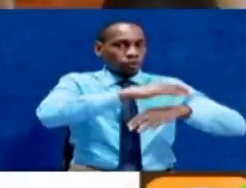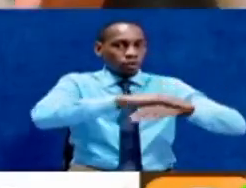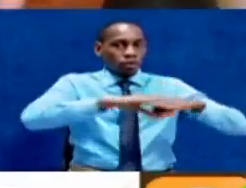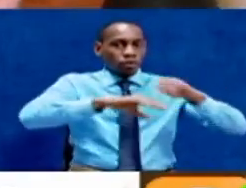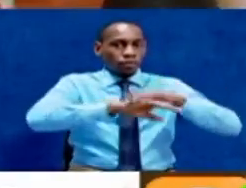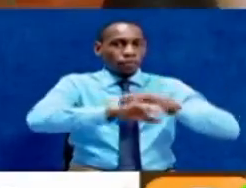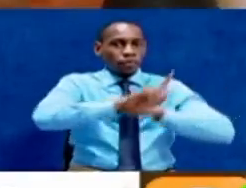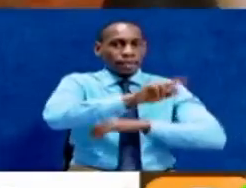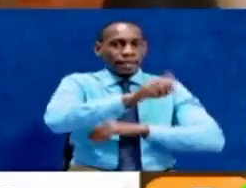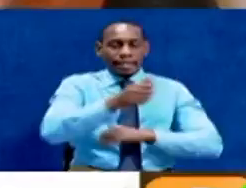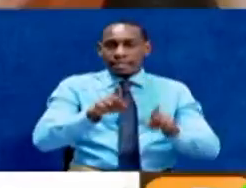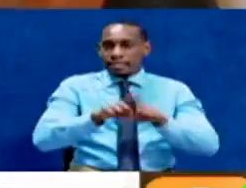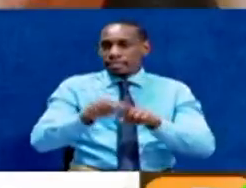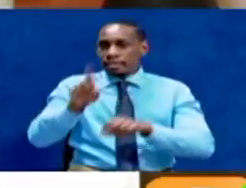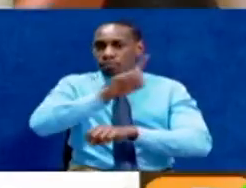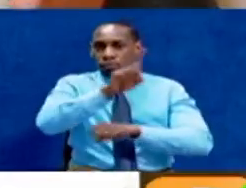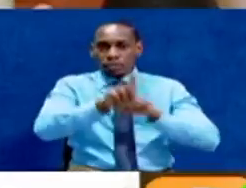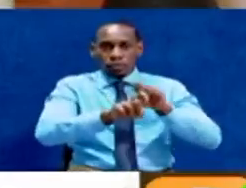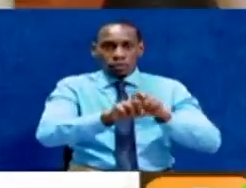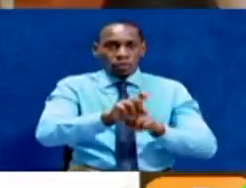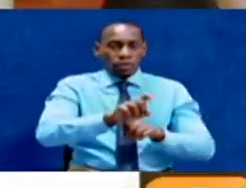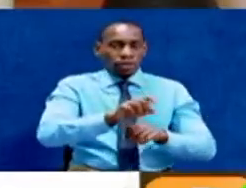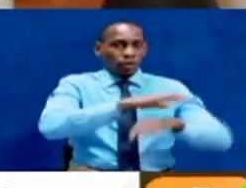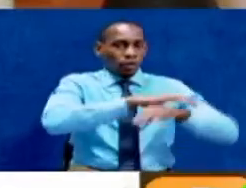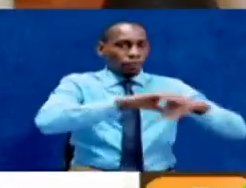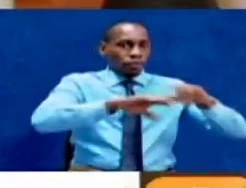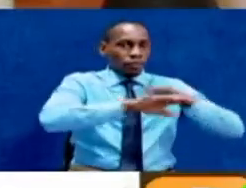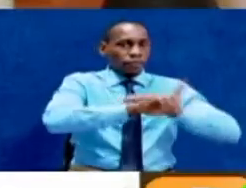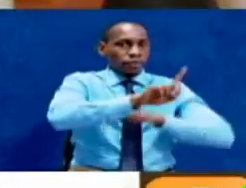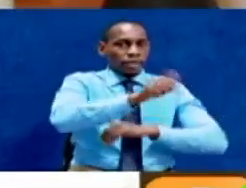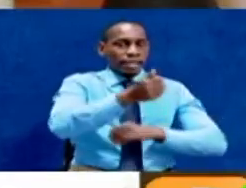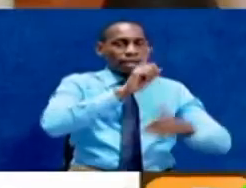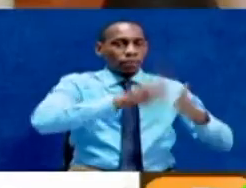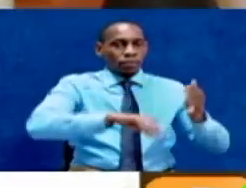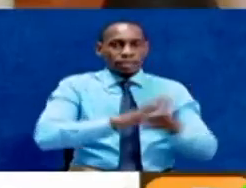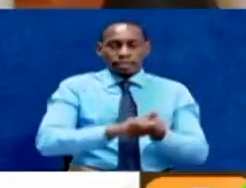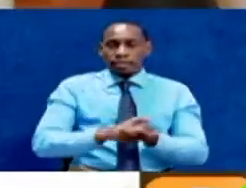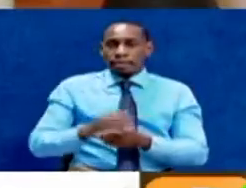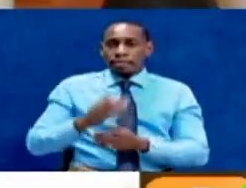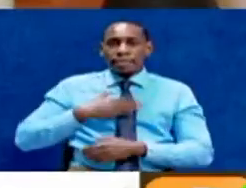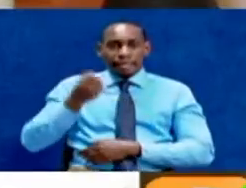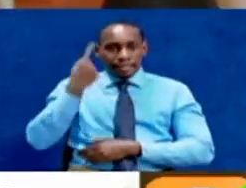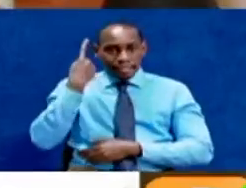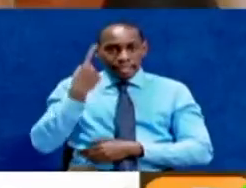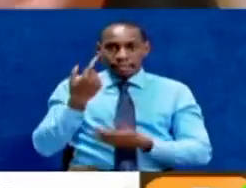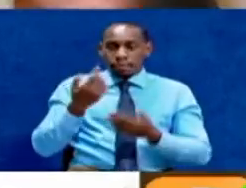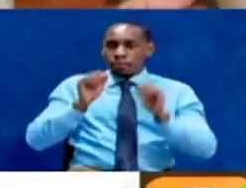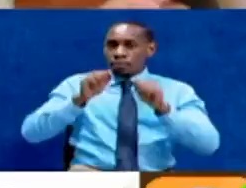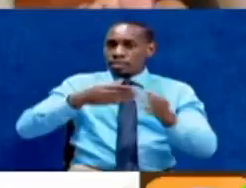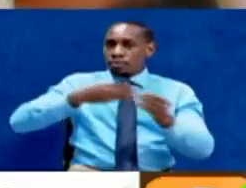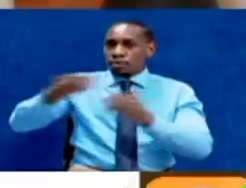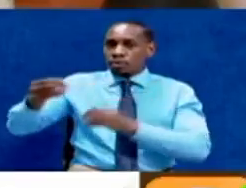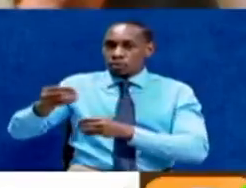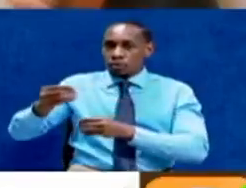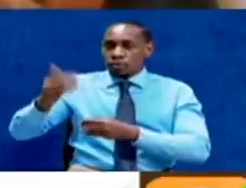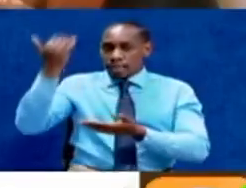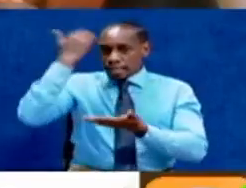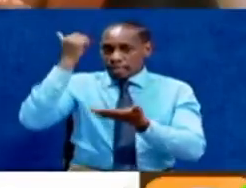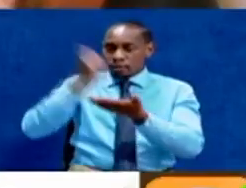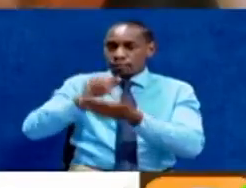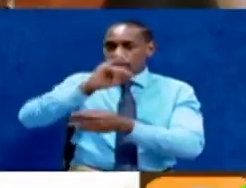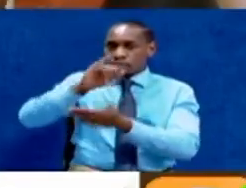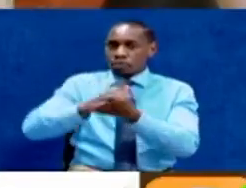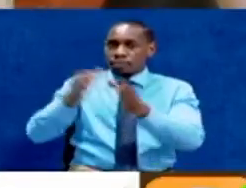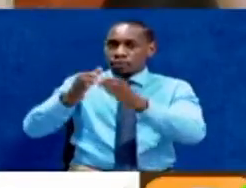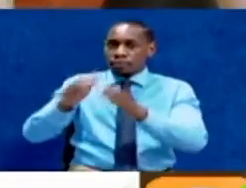other. And I'm asking myself, what are they comforting each other from? My understanding is that anybody can walk into the Jubilee Center right now on Pangani and nobody's going to